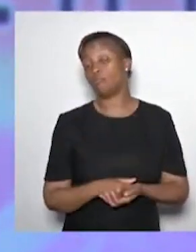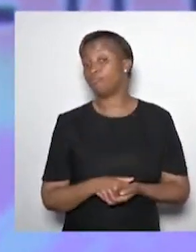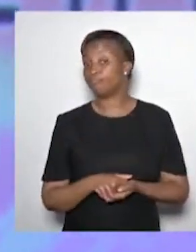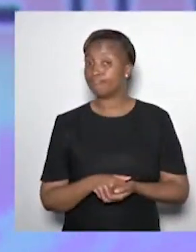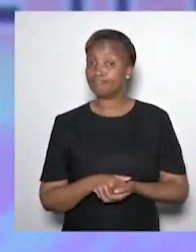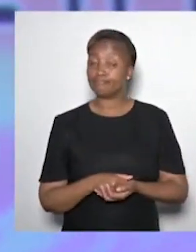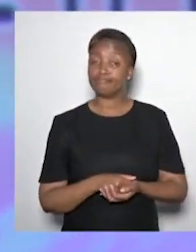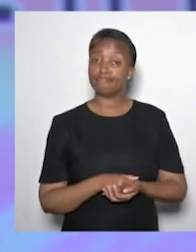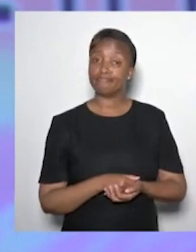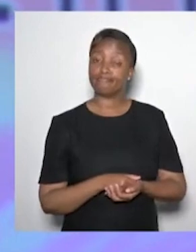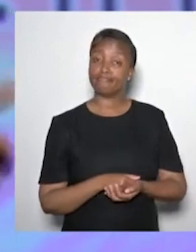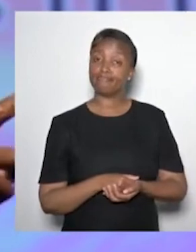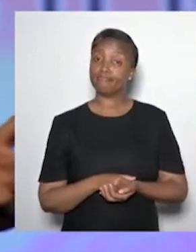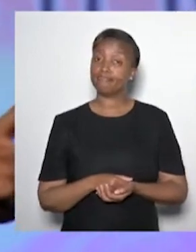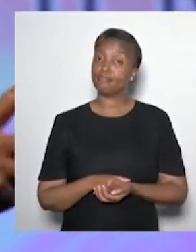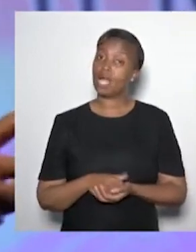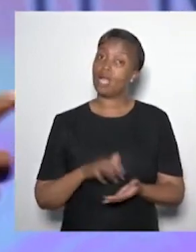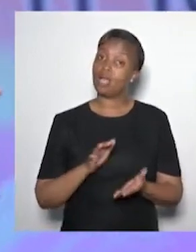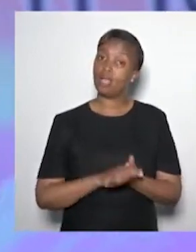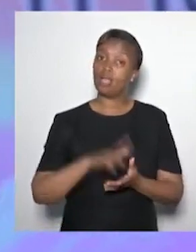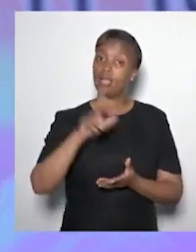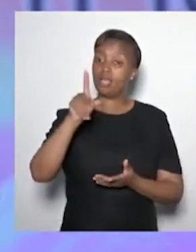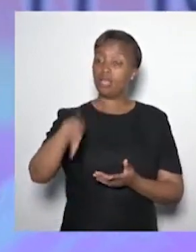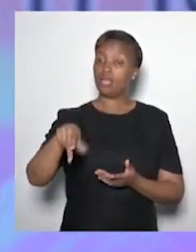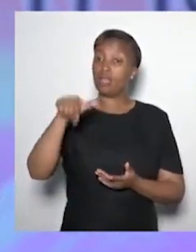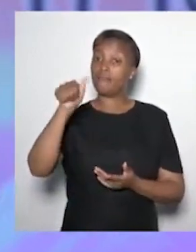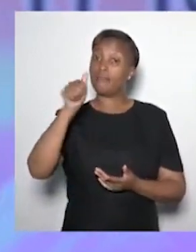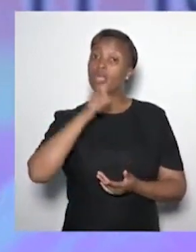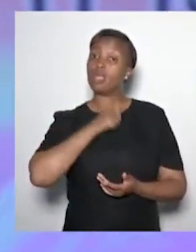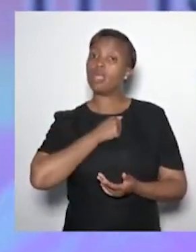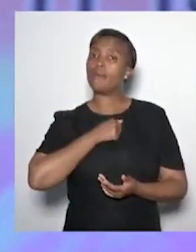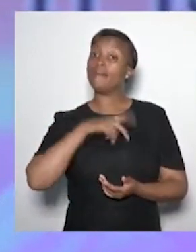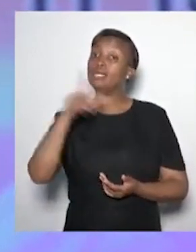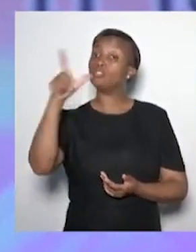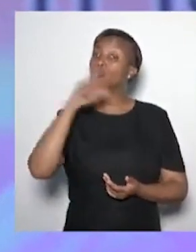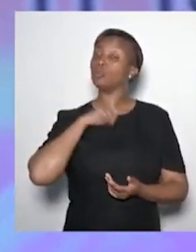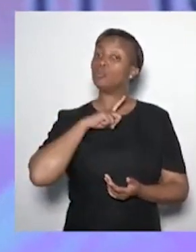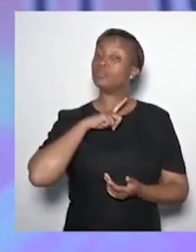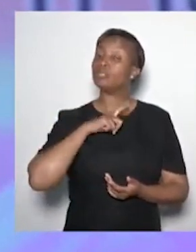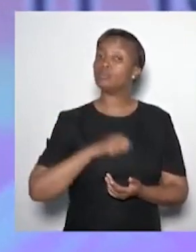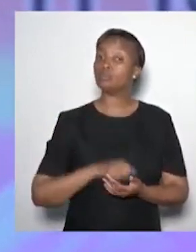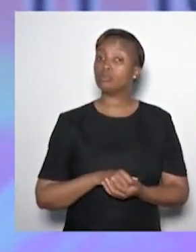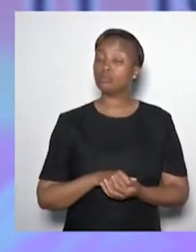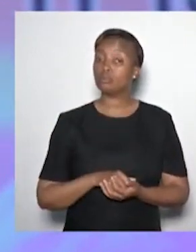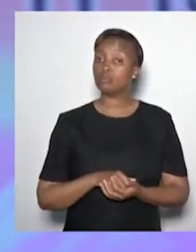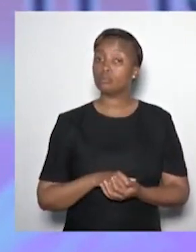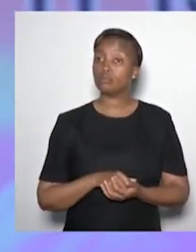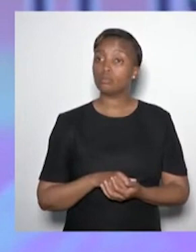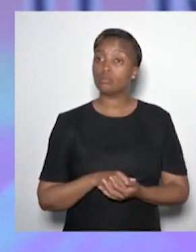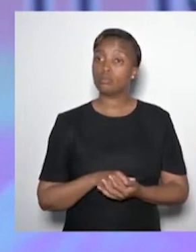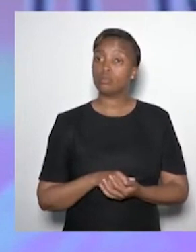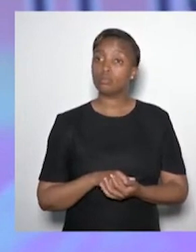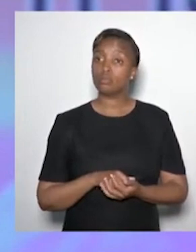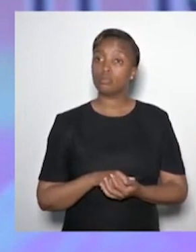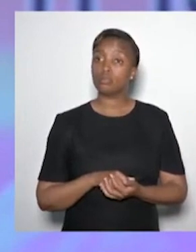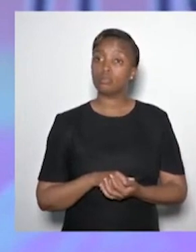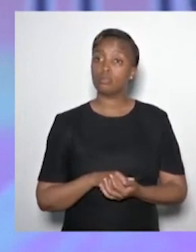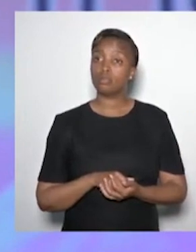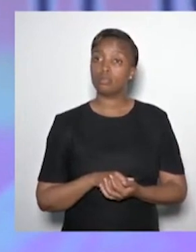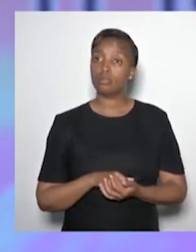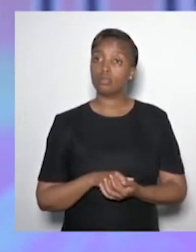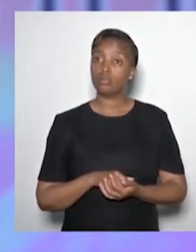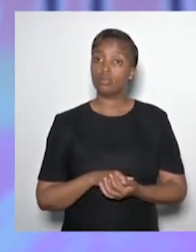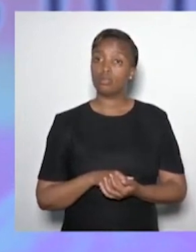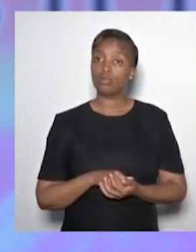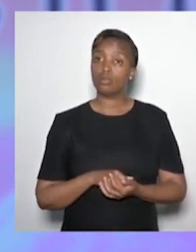And my PA, Sis Nonjebo, made me aware. I wasn't aware that when you count the